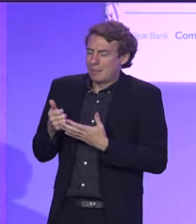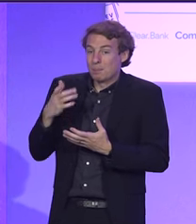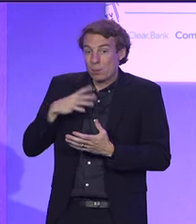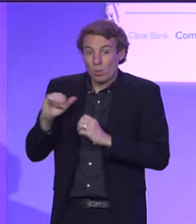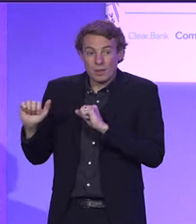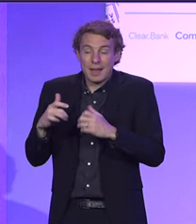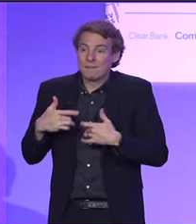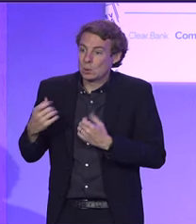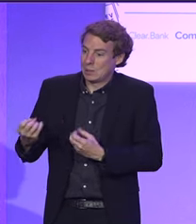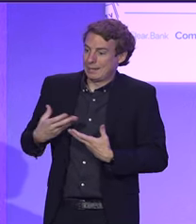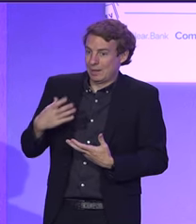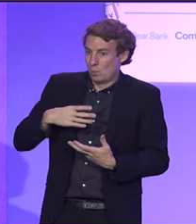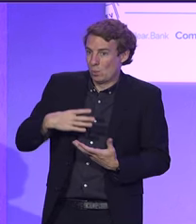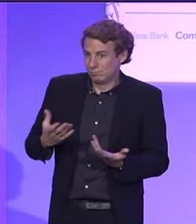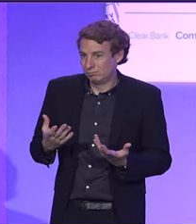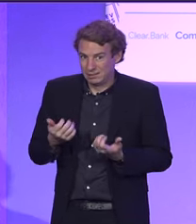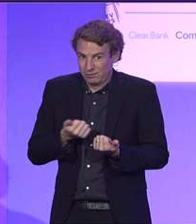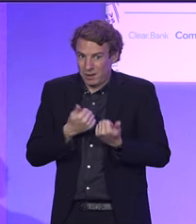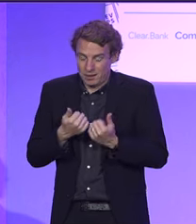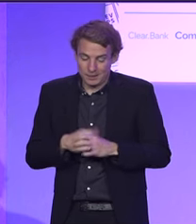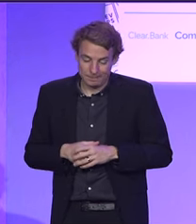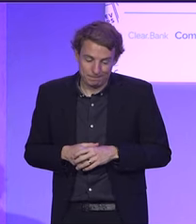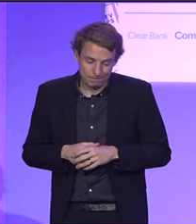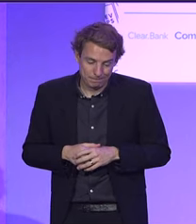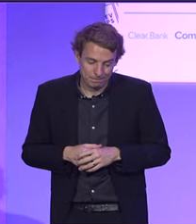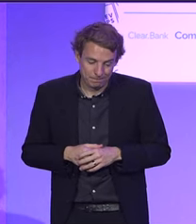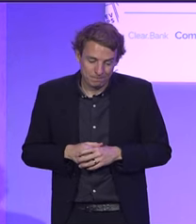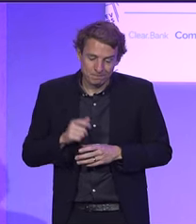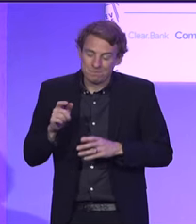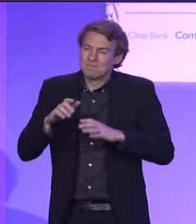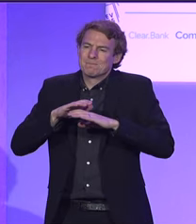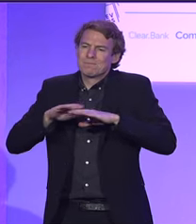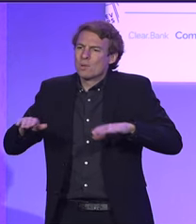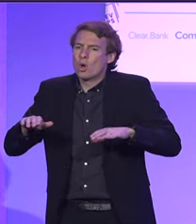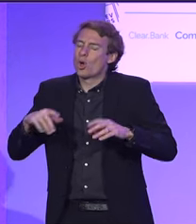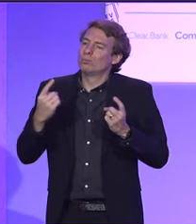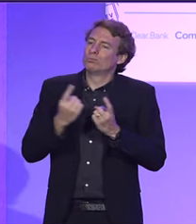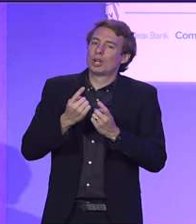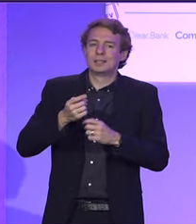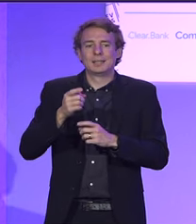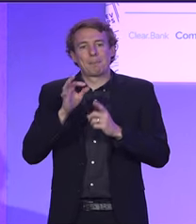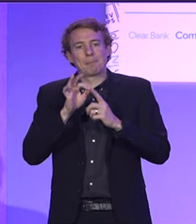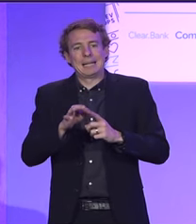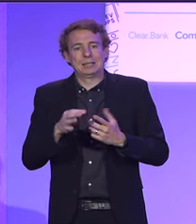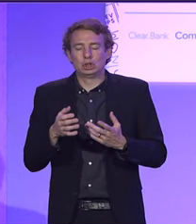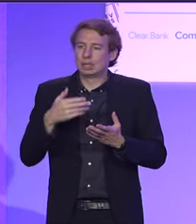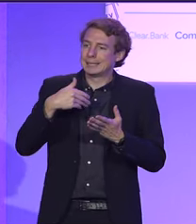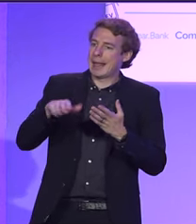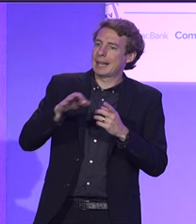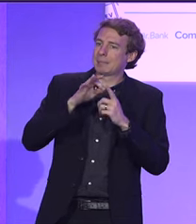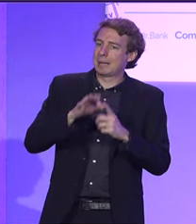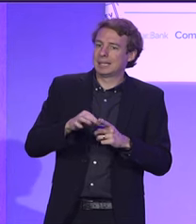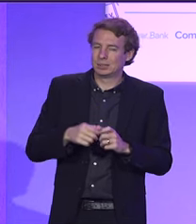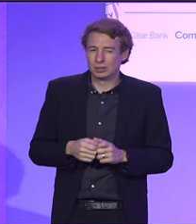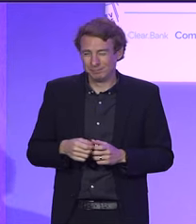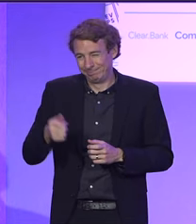okay. But again, please do not submit product pictures or sales pictures. I'm sure you know when you go to a conference,